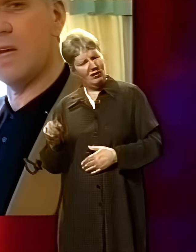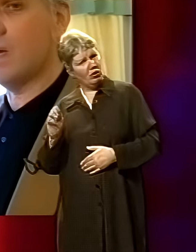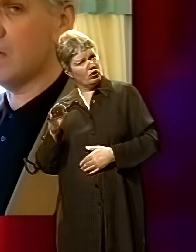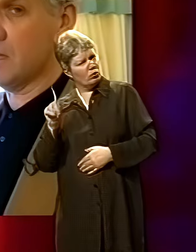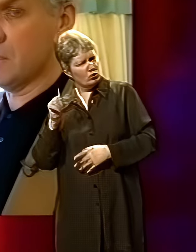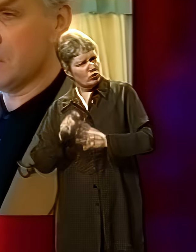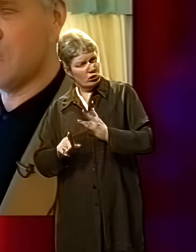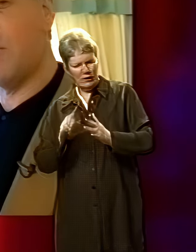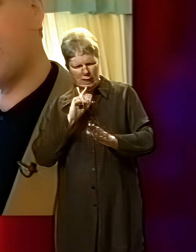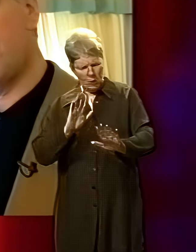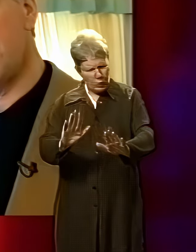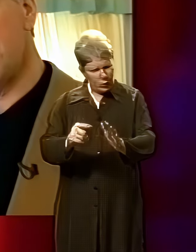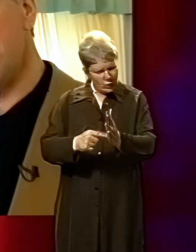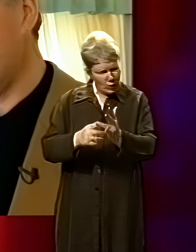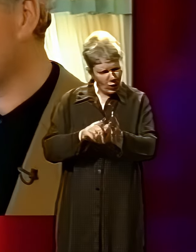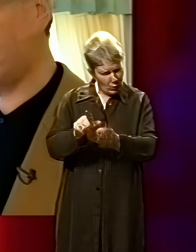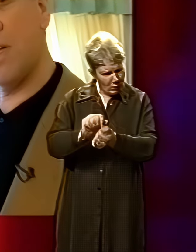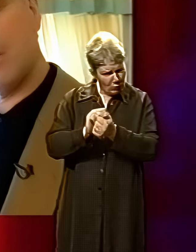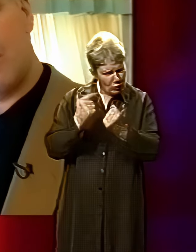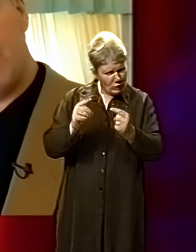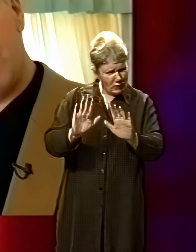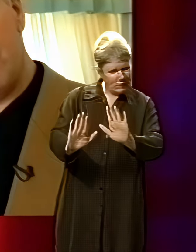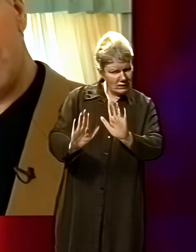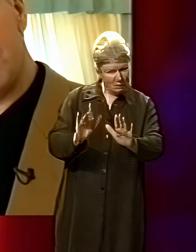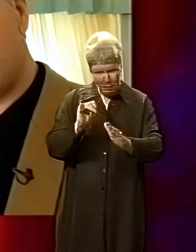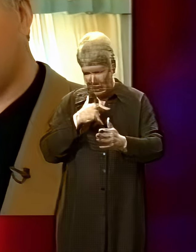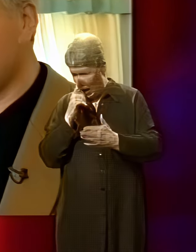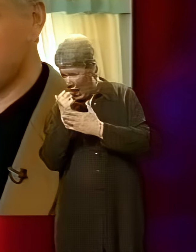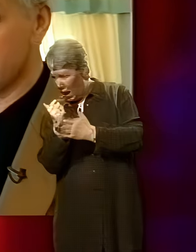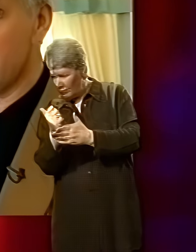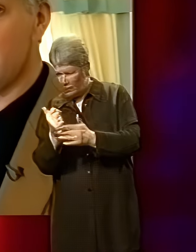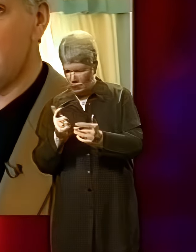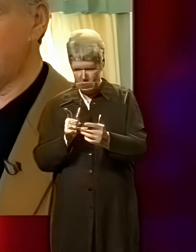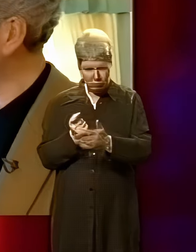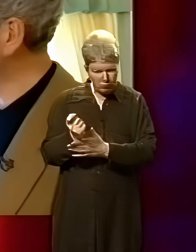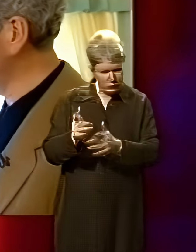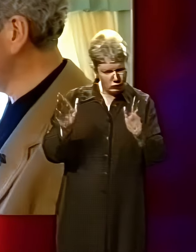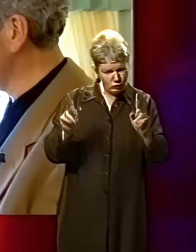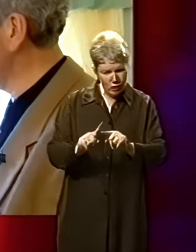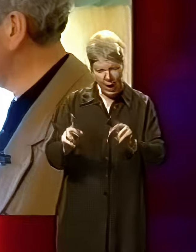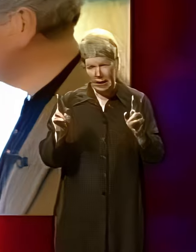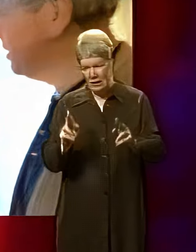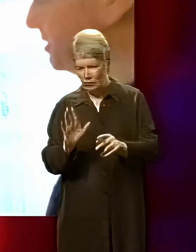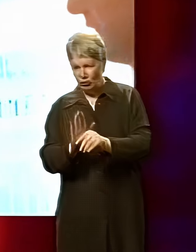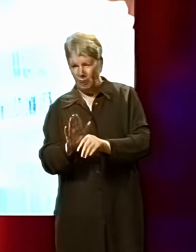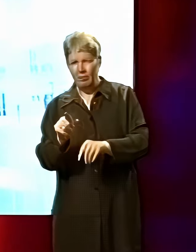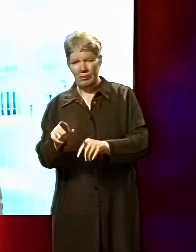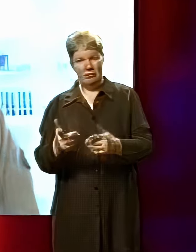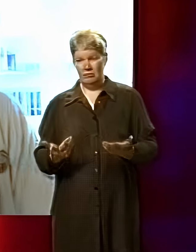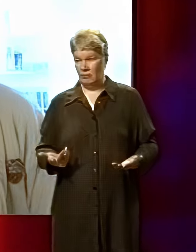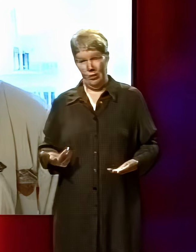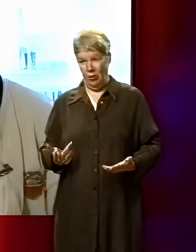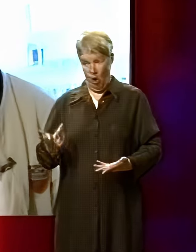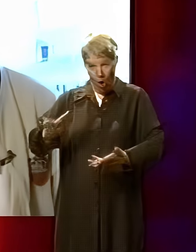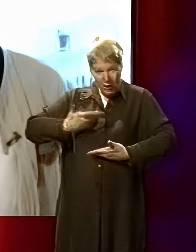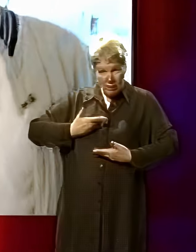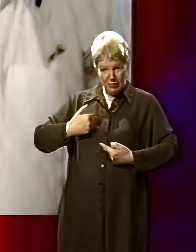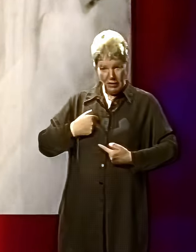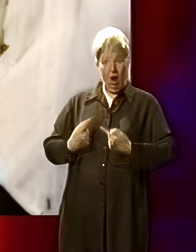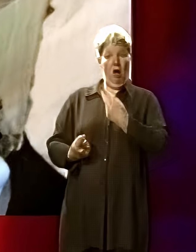Do they say, hang on, Tony, you've perhaps borrowed too much. Can we help you in some way? You ought to stop. No, what no. do they do? They offered me